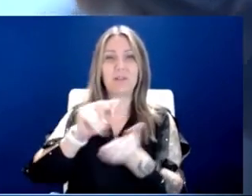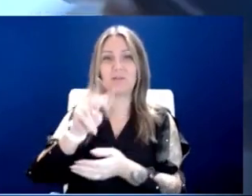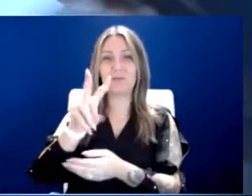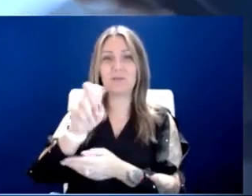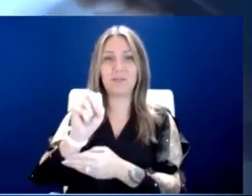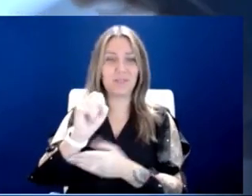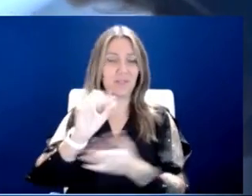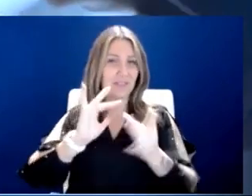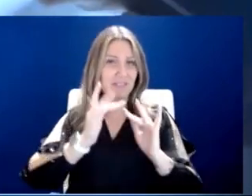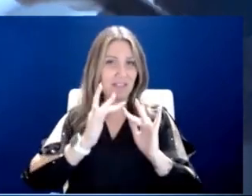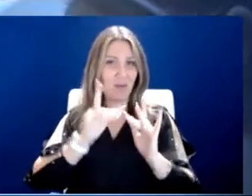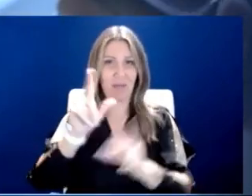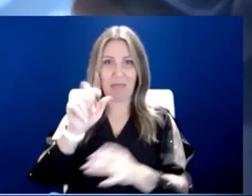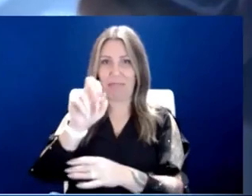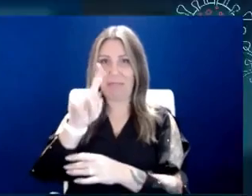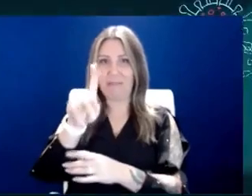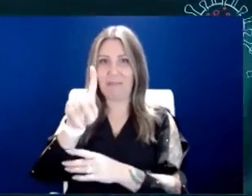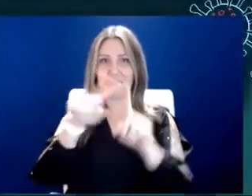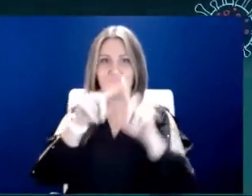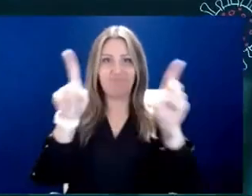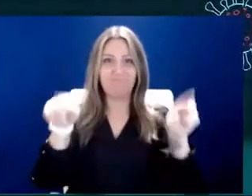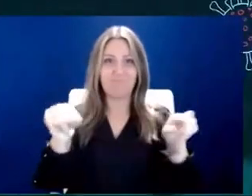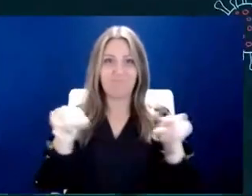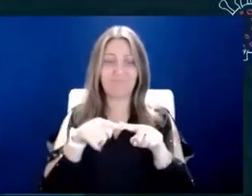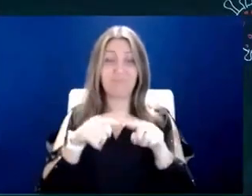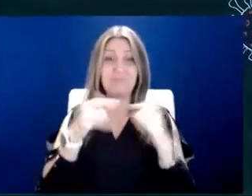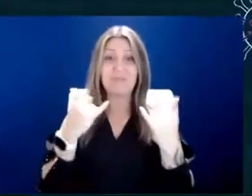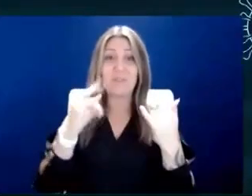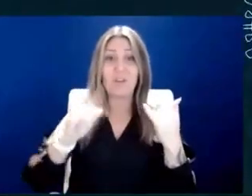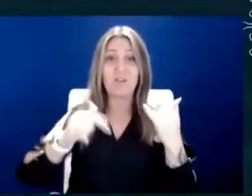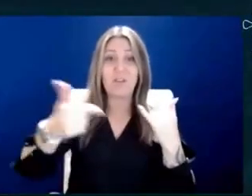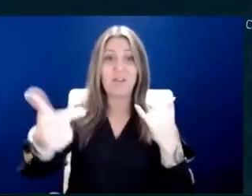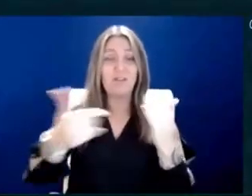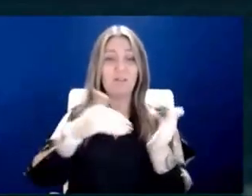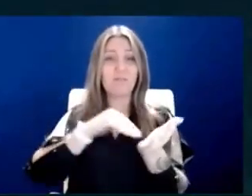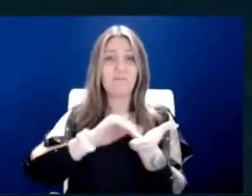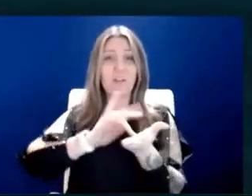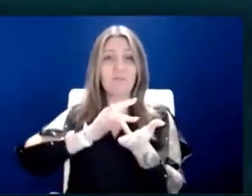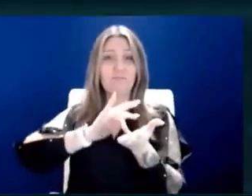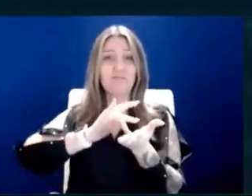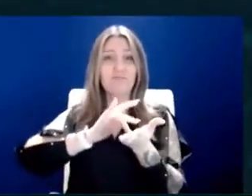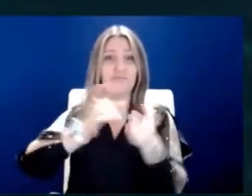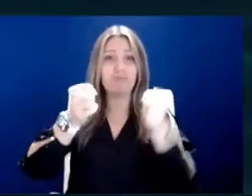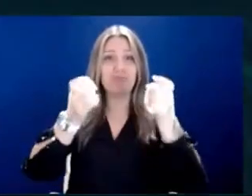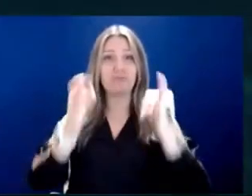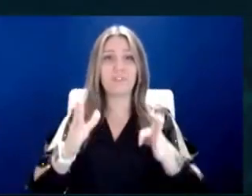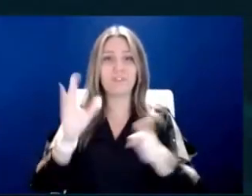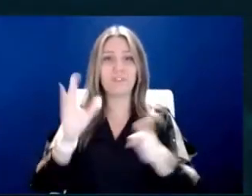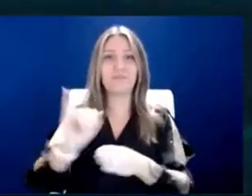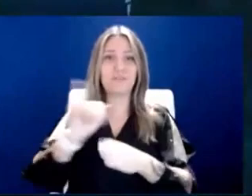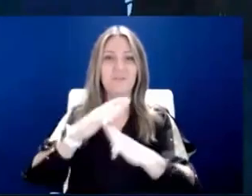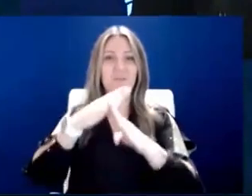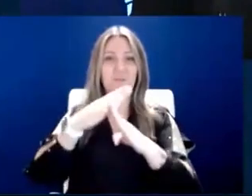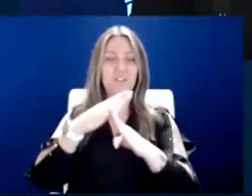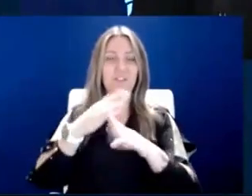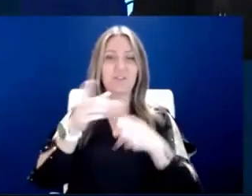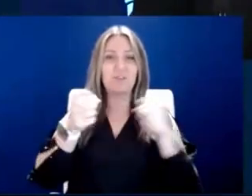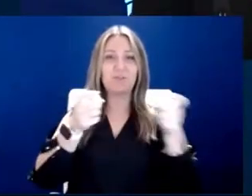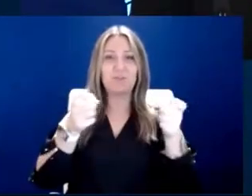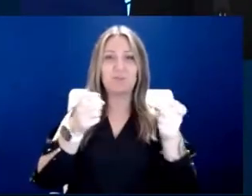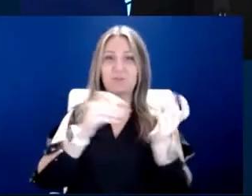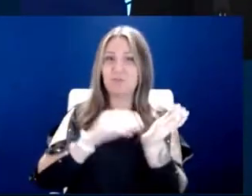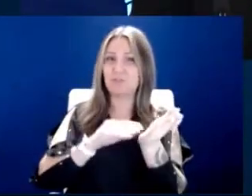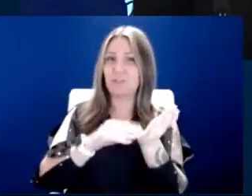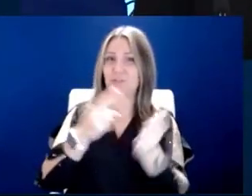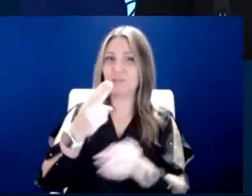on your screen. So let's now turn to Medical Director of Infection Prevention and Control, Dr. Dana Hawkinson, and our COVID count. Good morning. Yeah, good